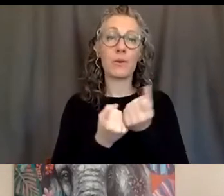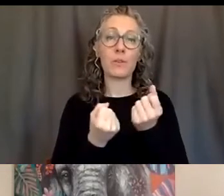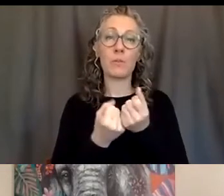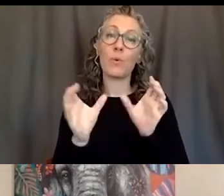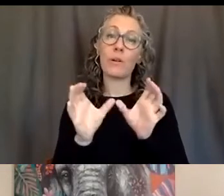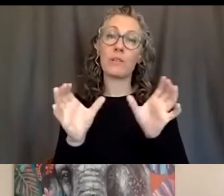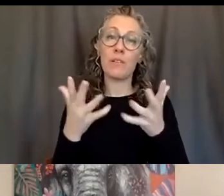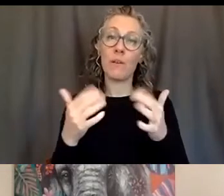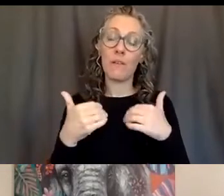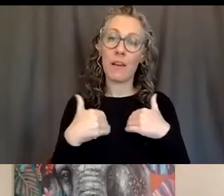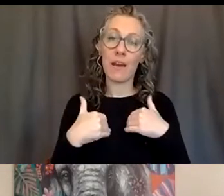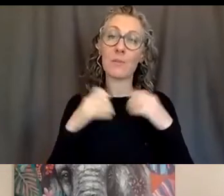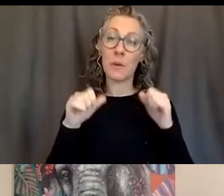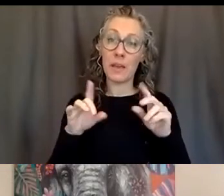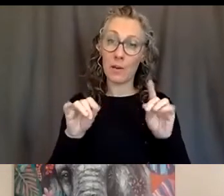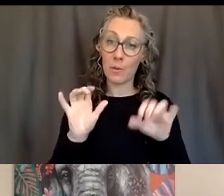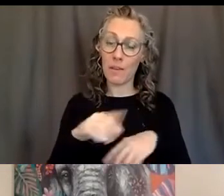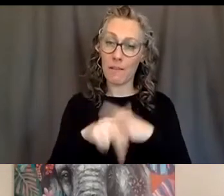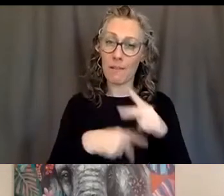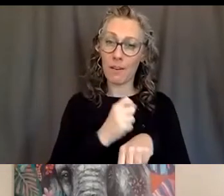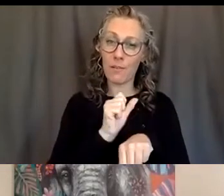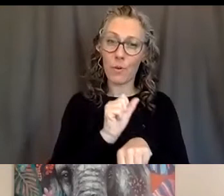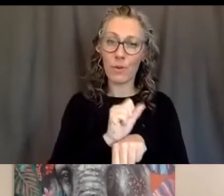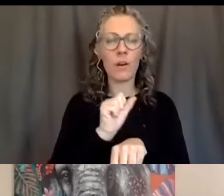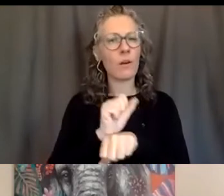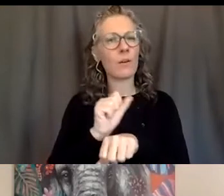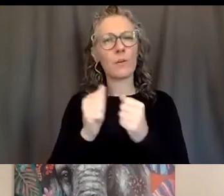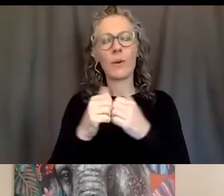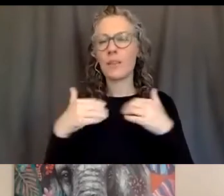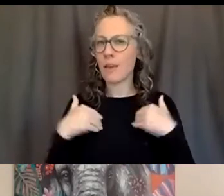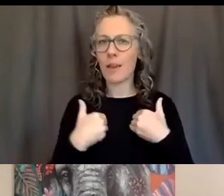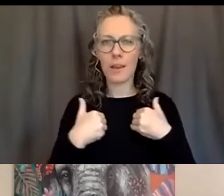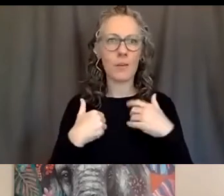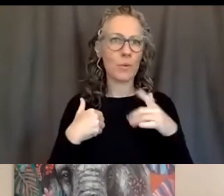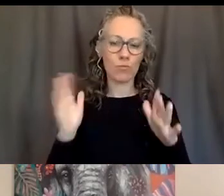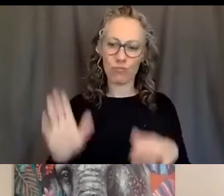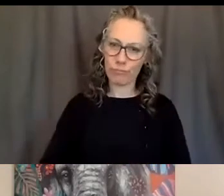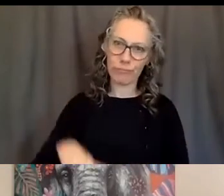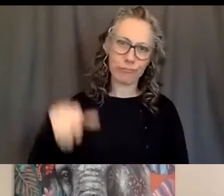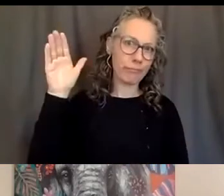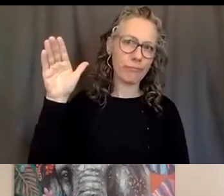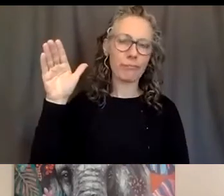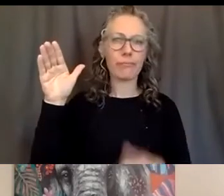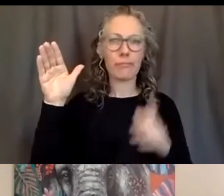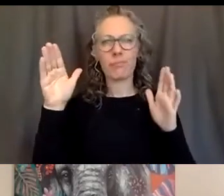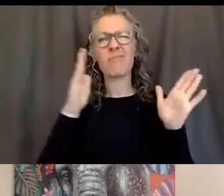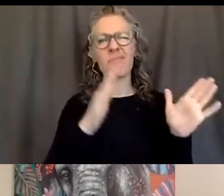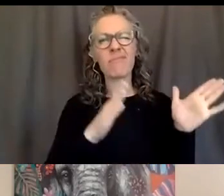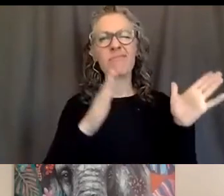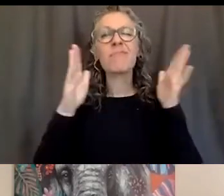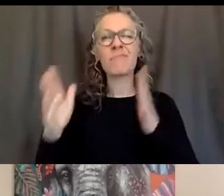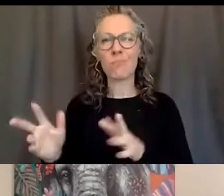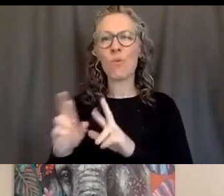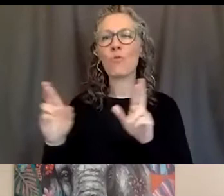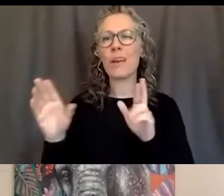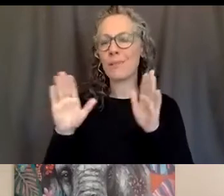certificate, so I can do that work. I've worked with animals all my life, and I'm kind of like wanting to move away from that.